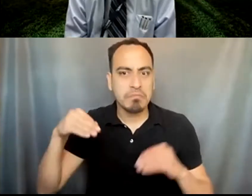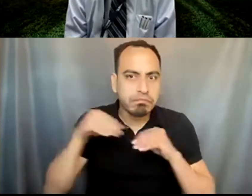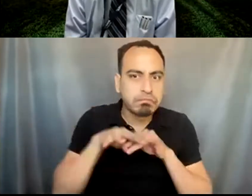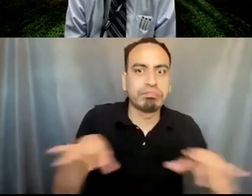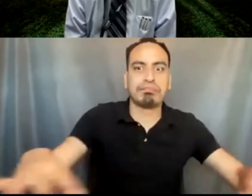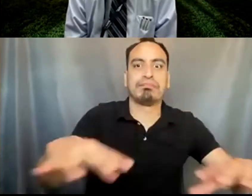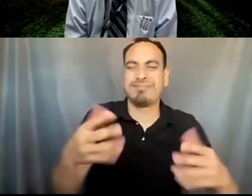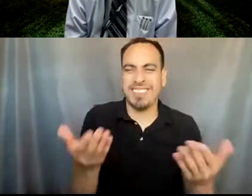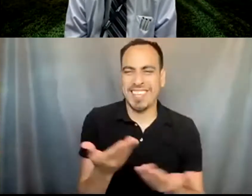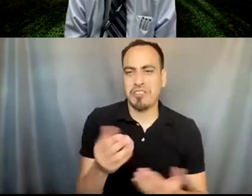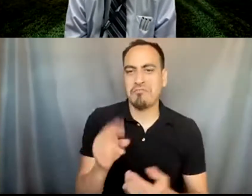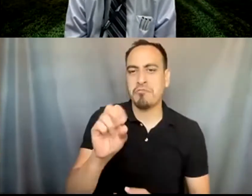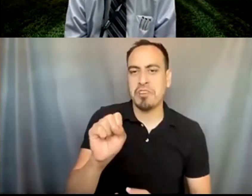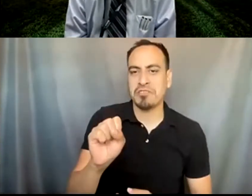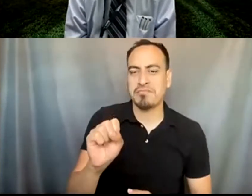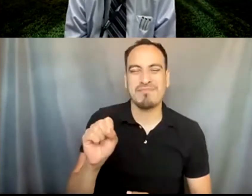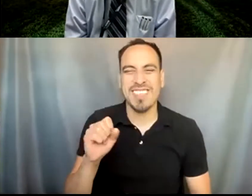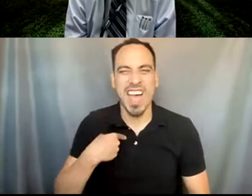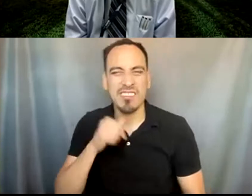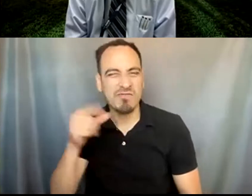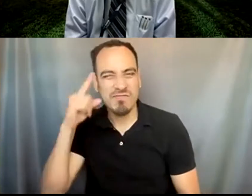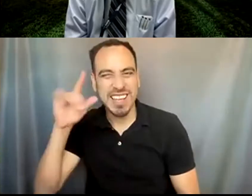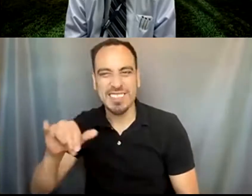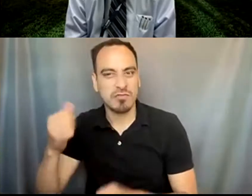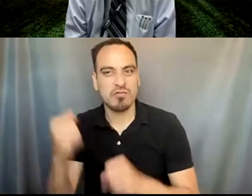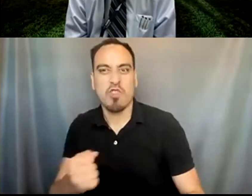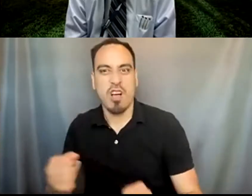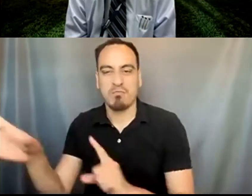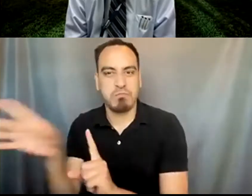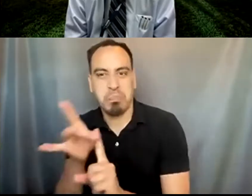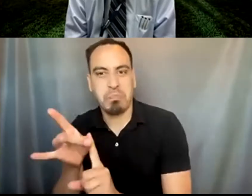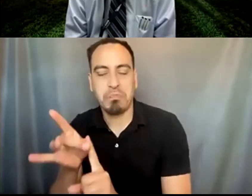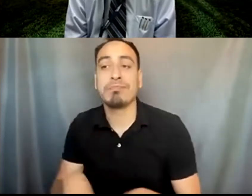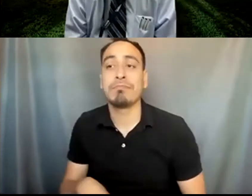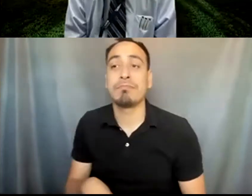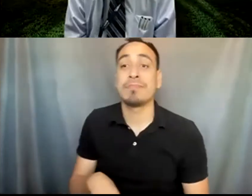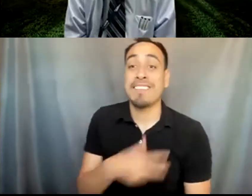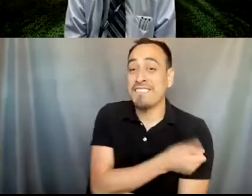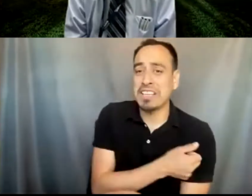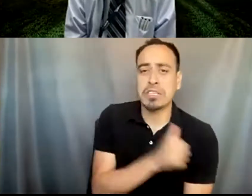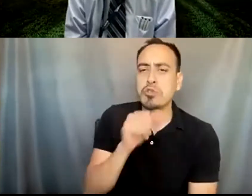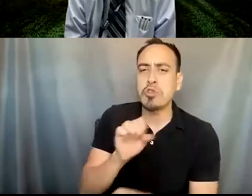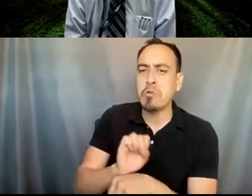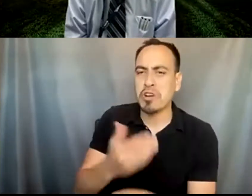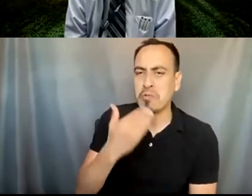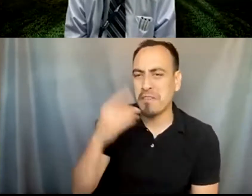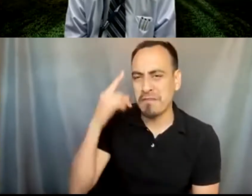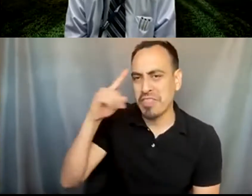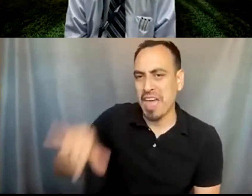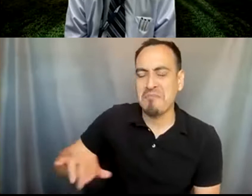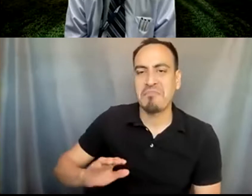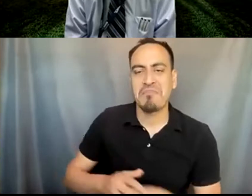faster, is the vaccines don't work quite as well for that. There was just a